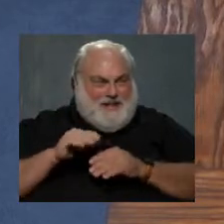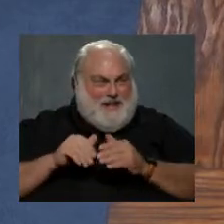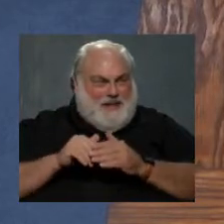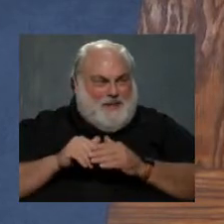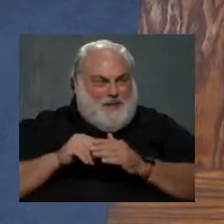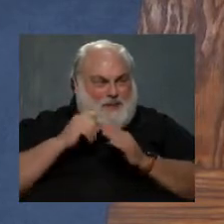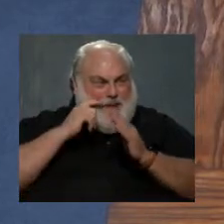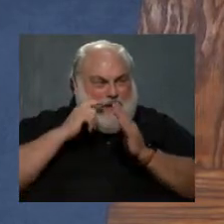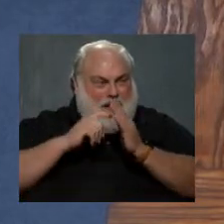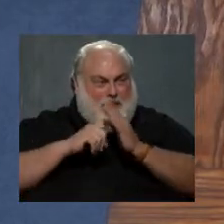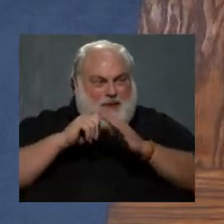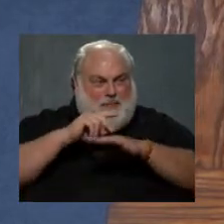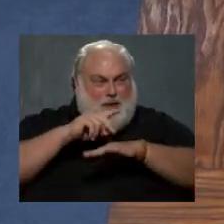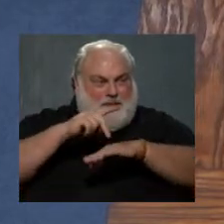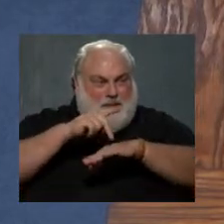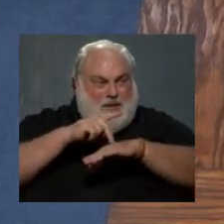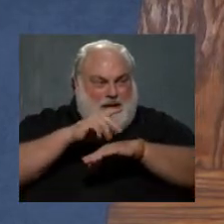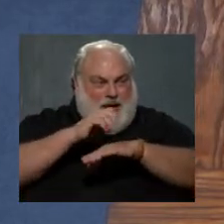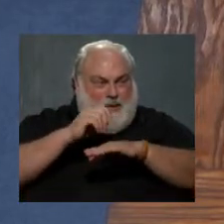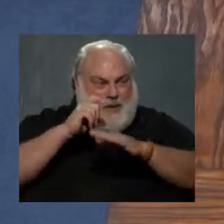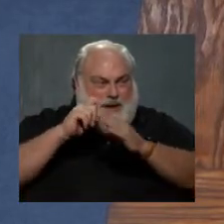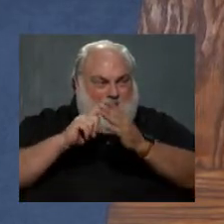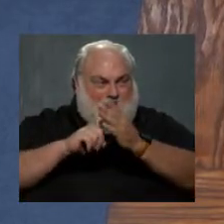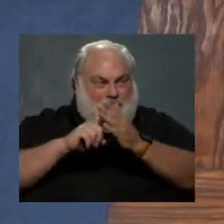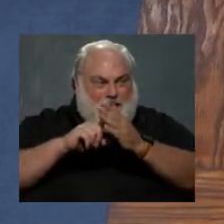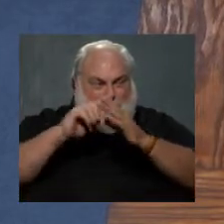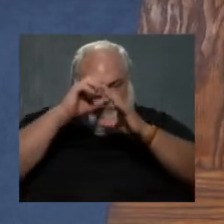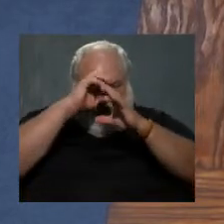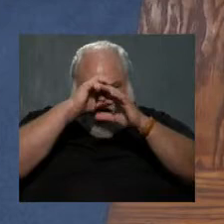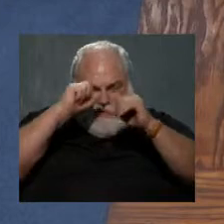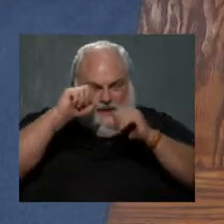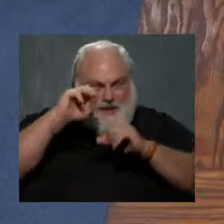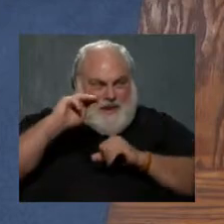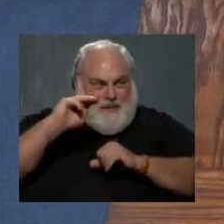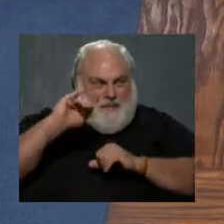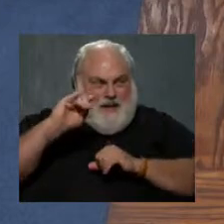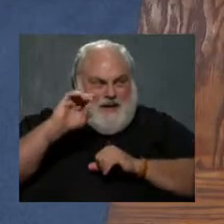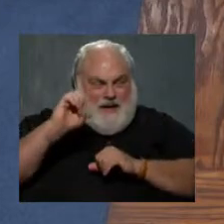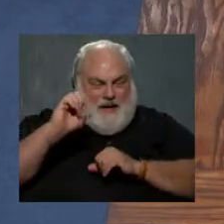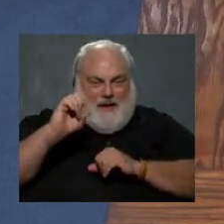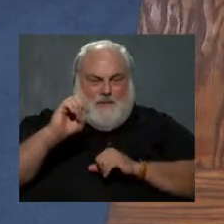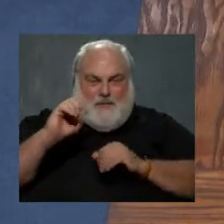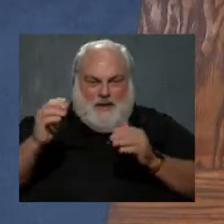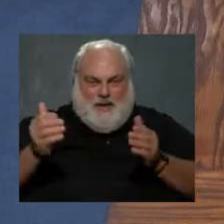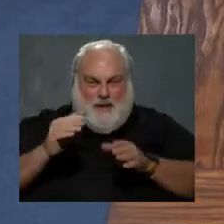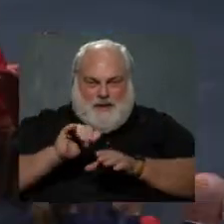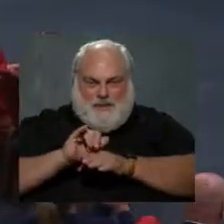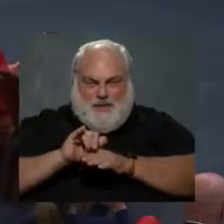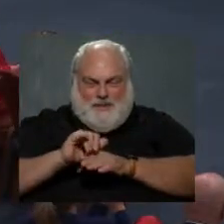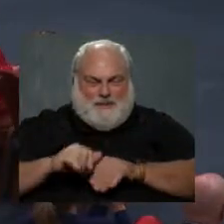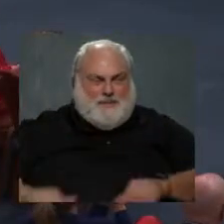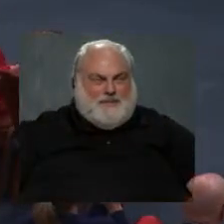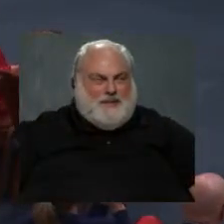And we recognize the principal and also want to recognize Superintendent Mike Poore for being here.